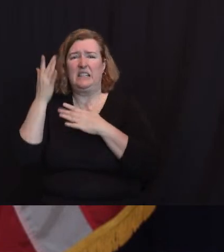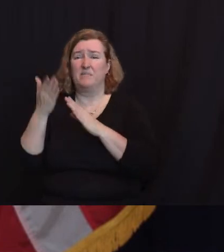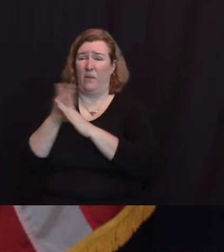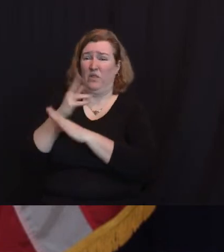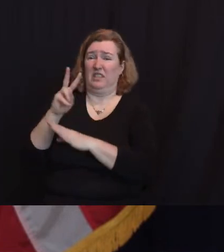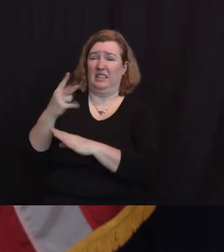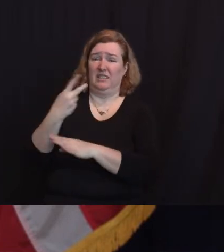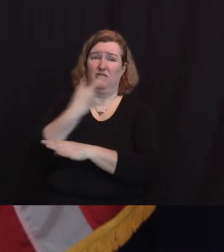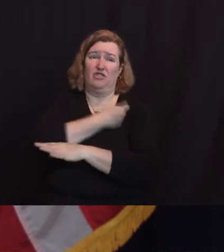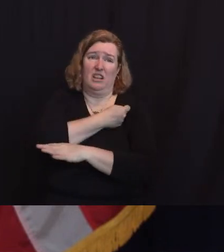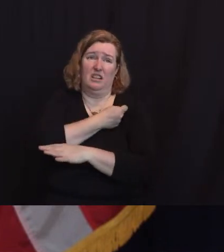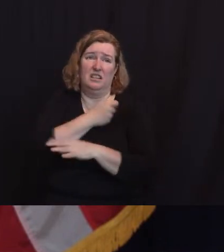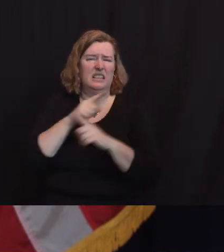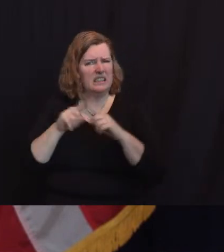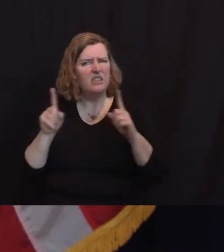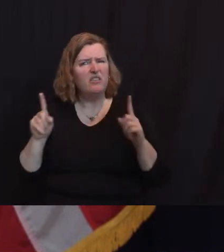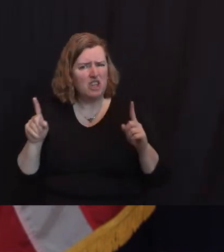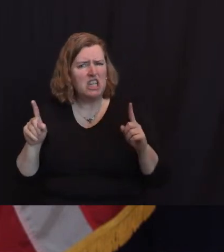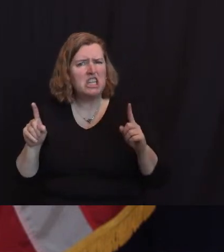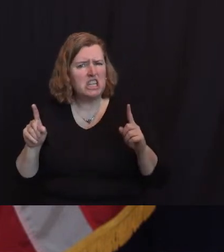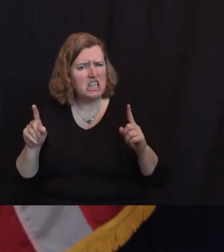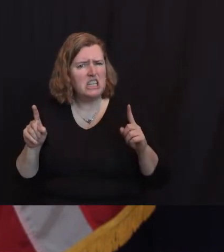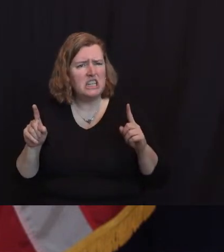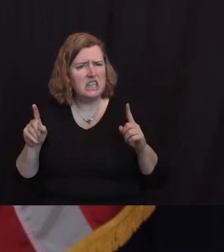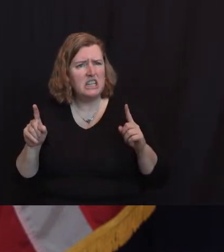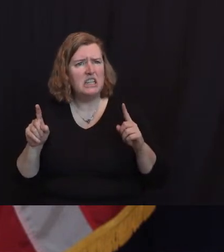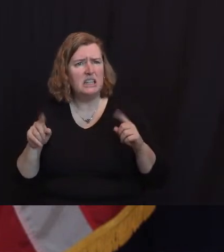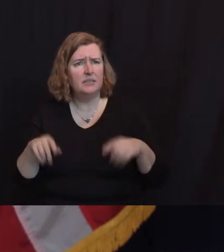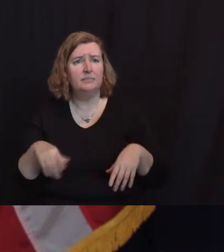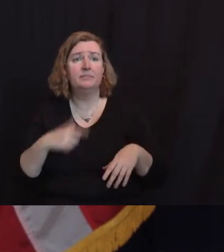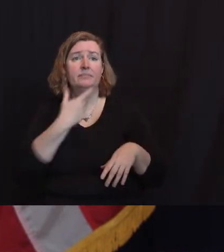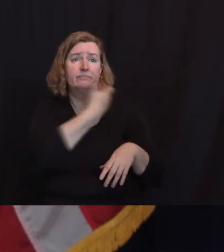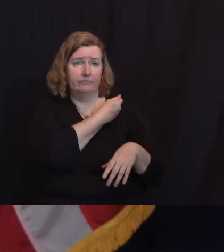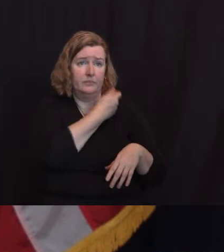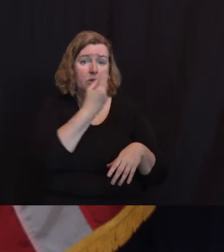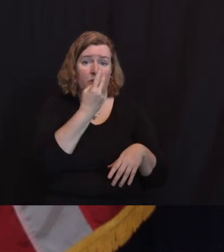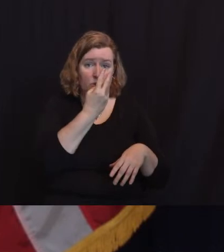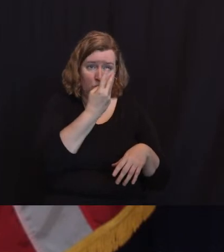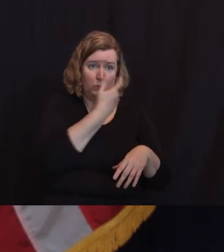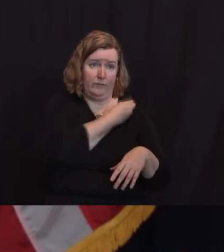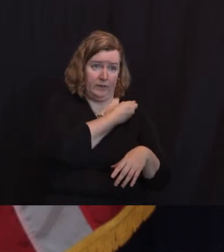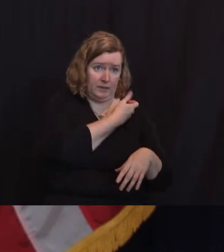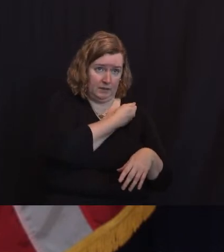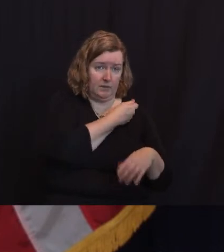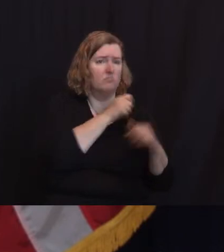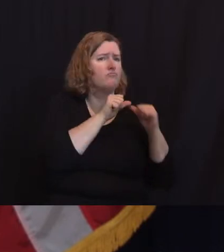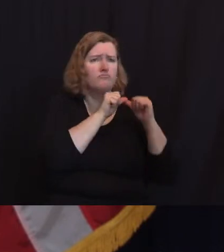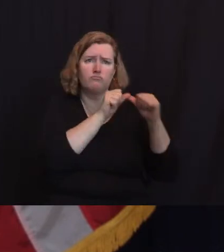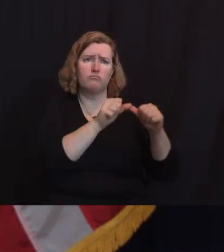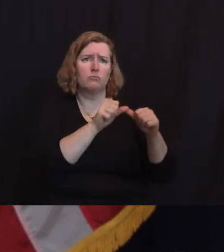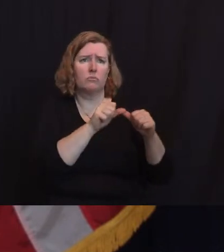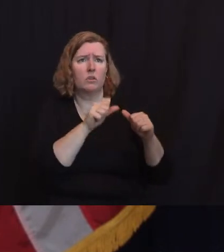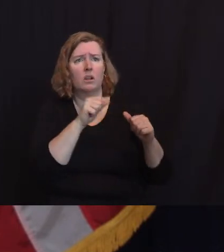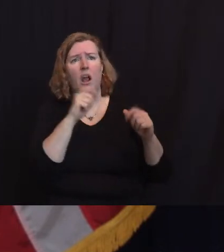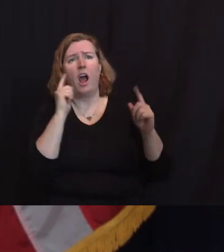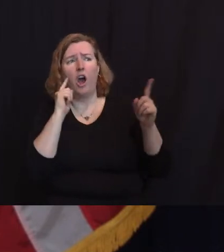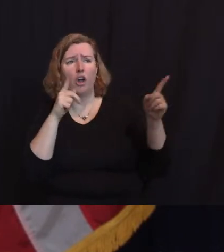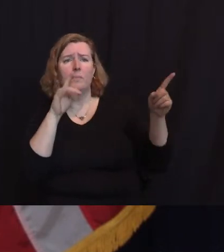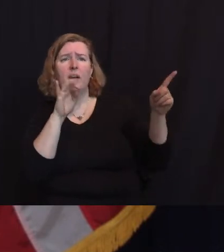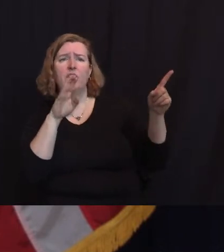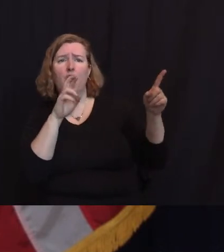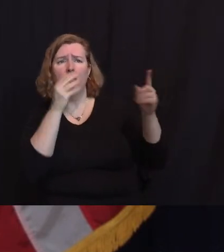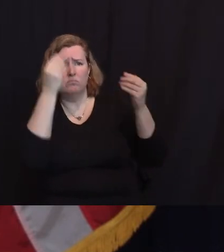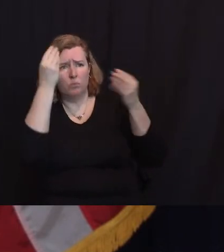as the durability is concerned, Pfizer actually, I think a couple of weeks ago, reported that with a